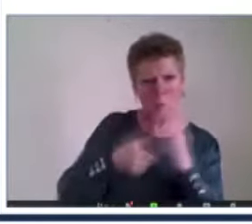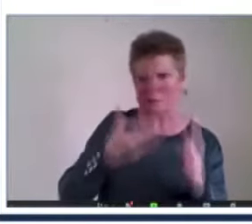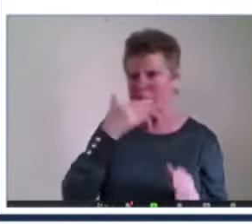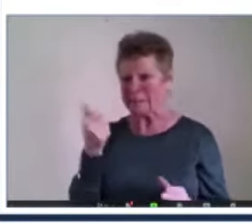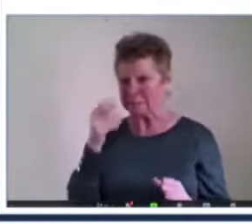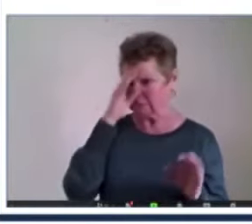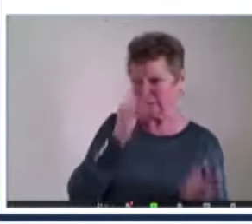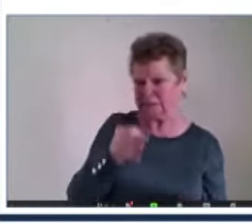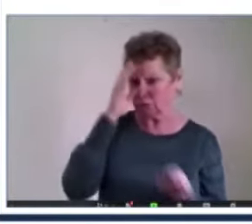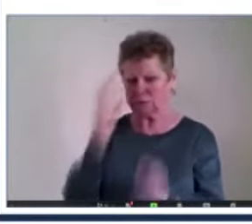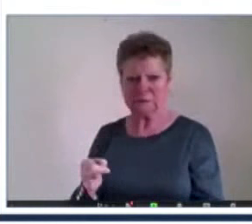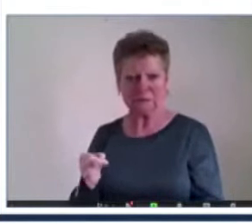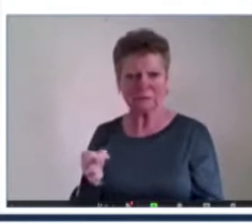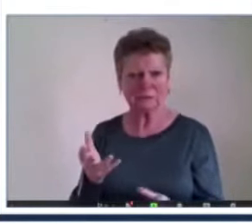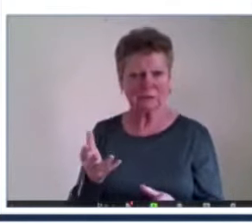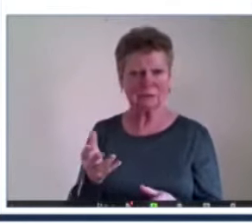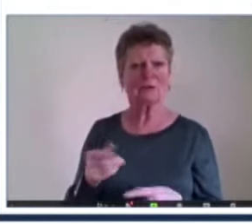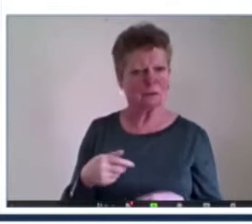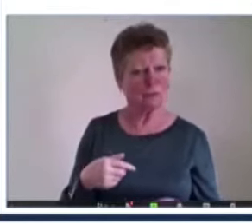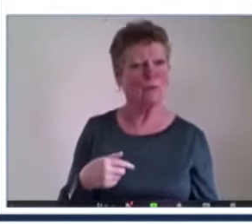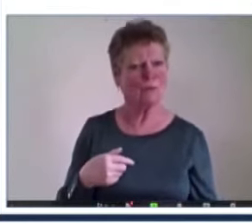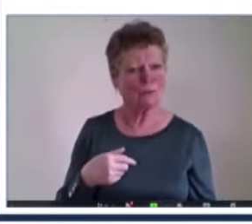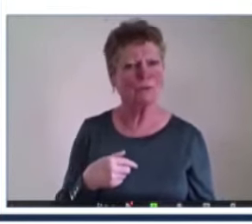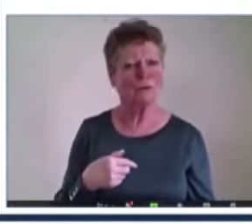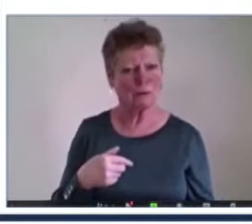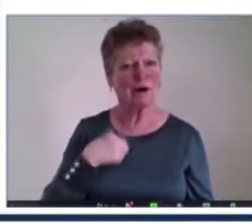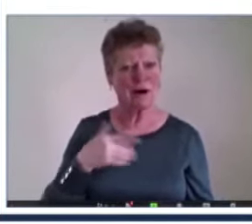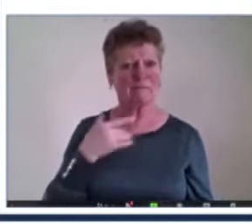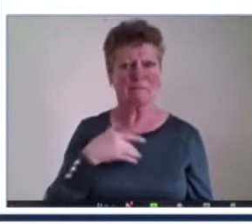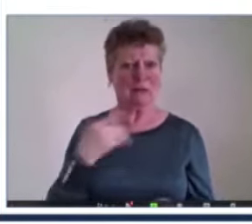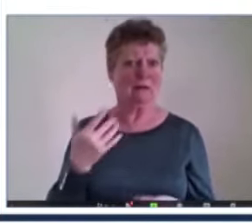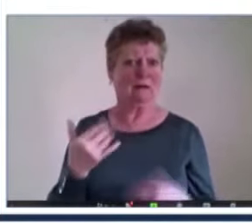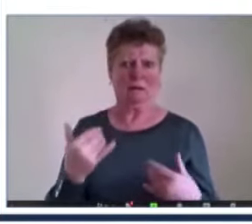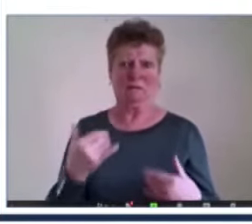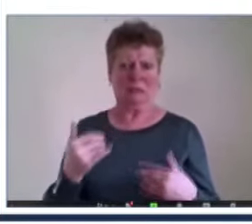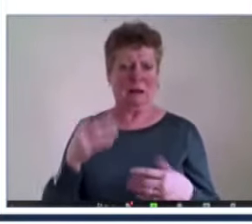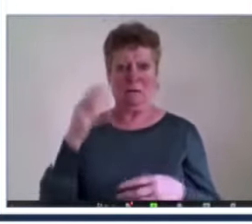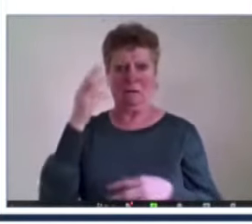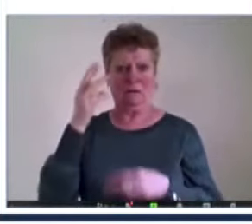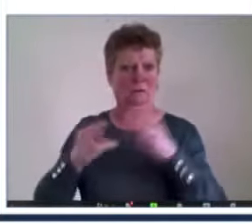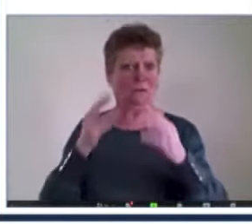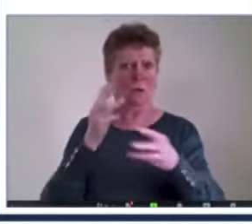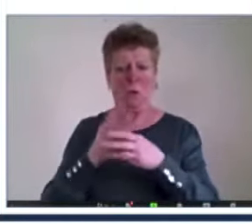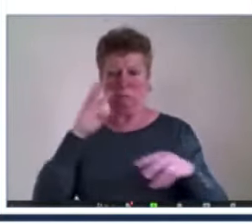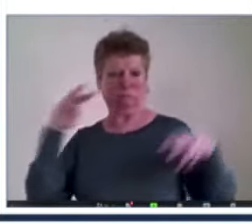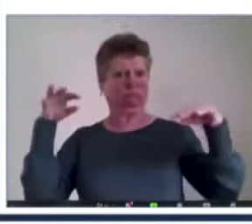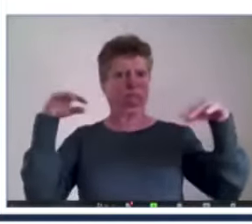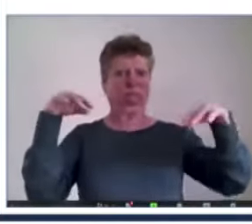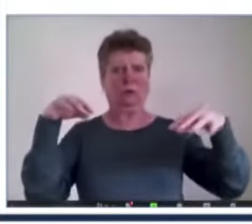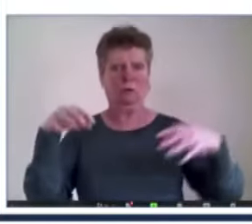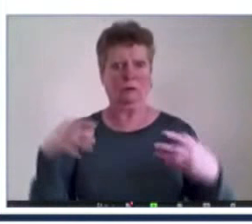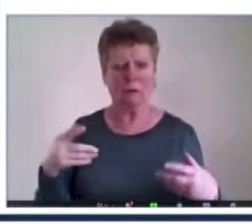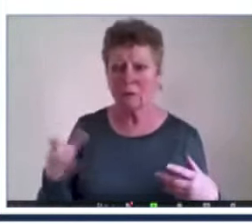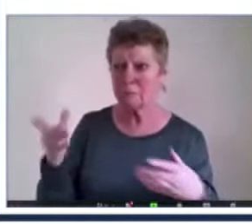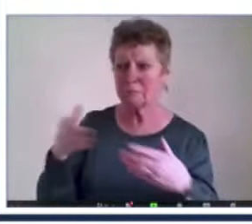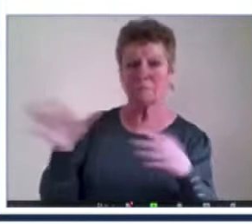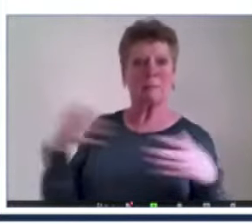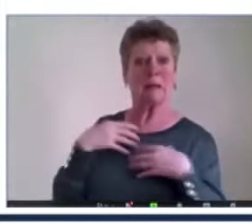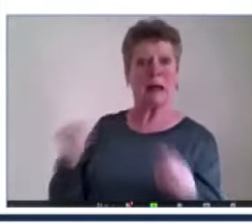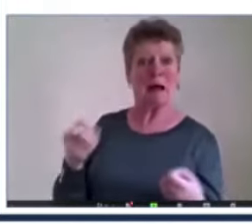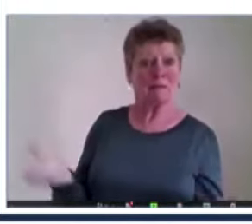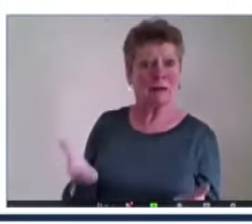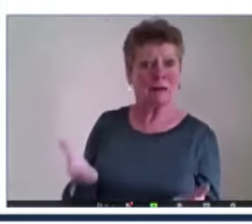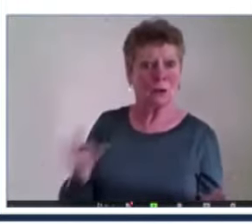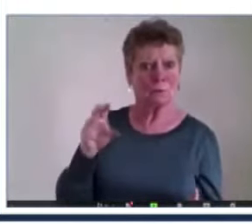And I think really world-renowned response for the response from Public Health here in Nova